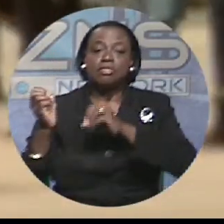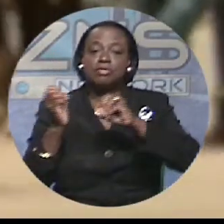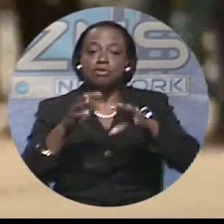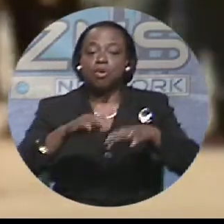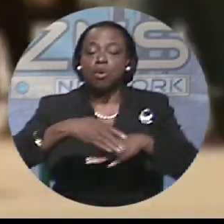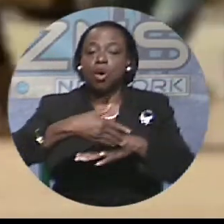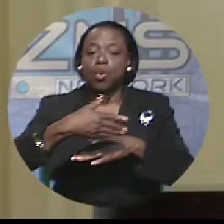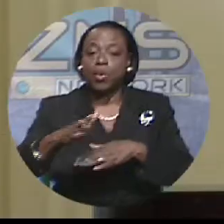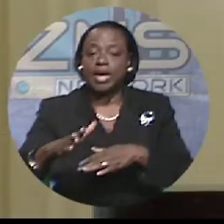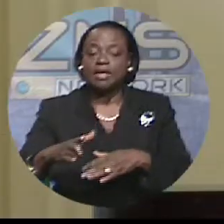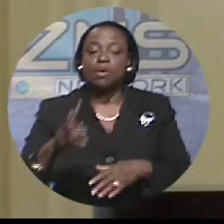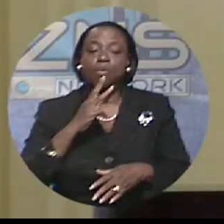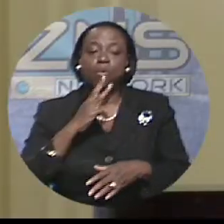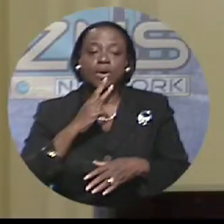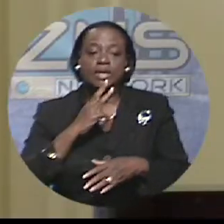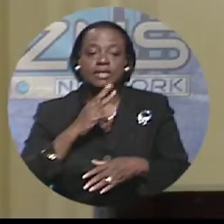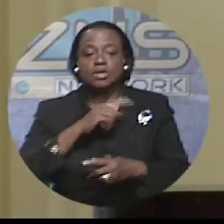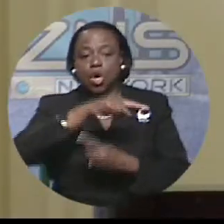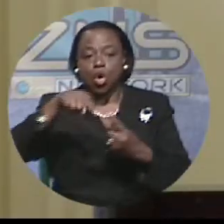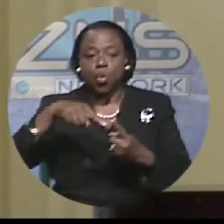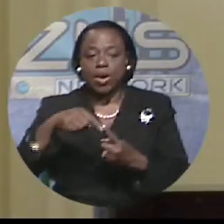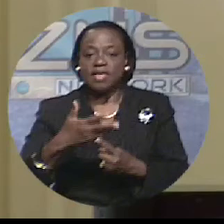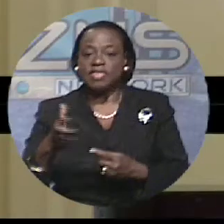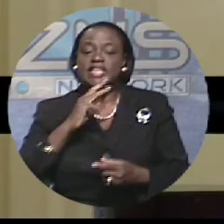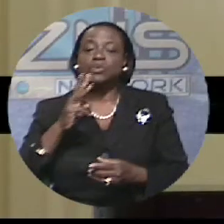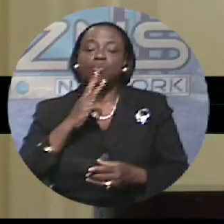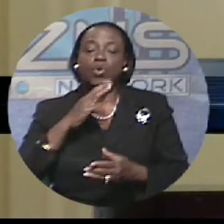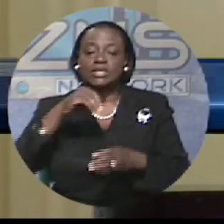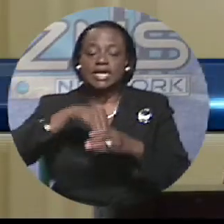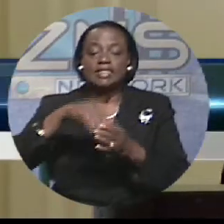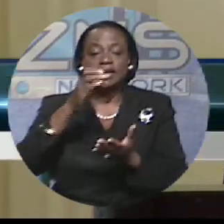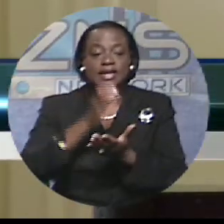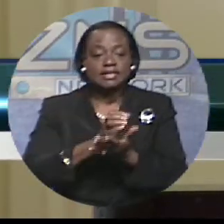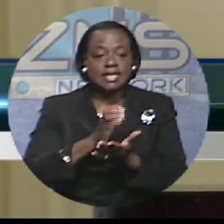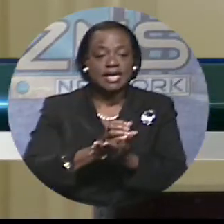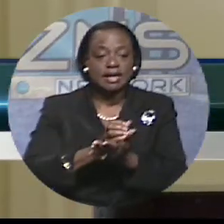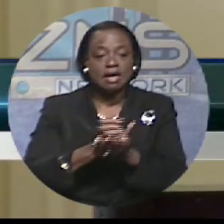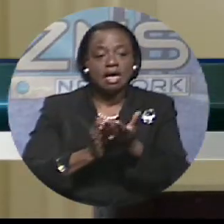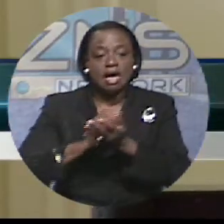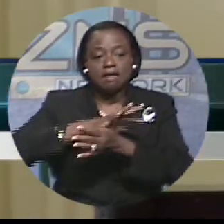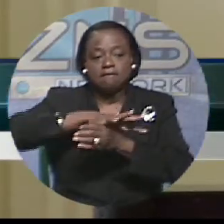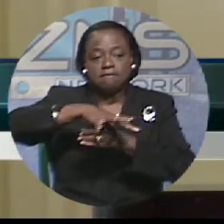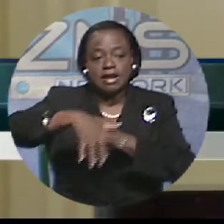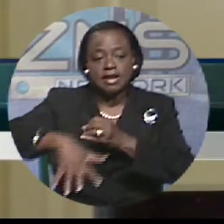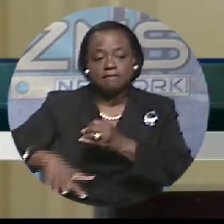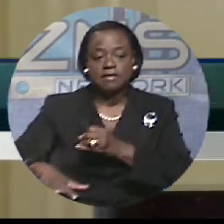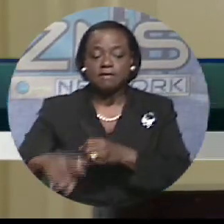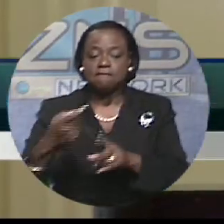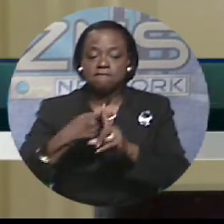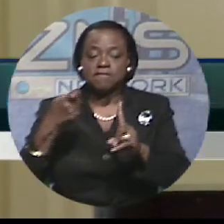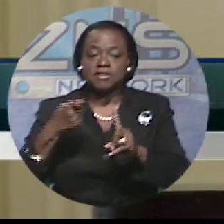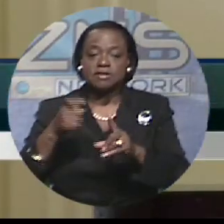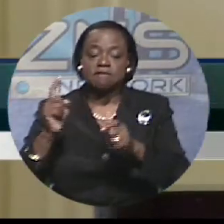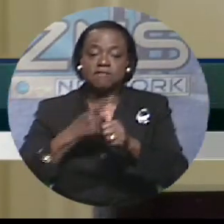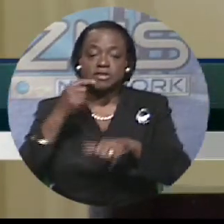mosquito population. When there is water in the container and it's flooded for the first time, you would have some